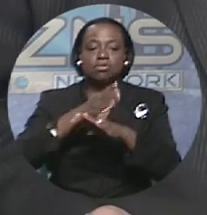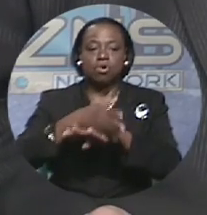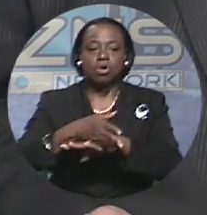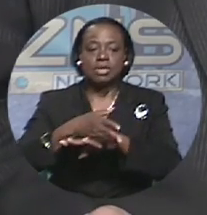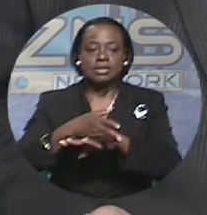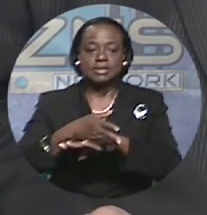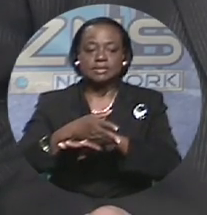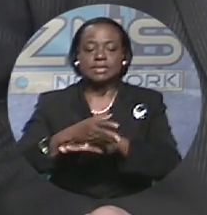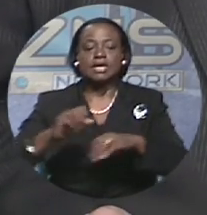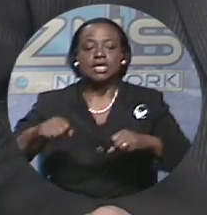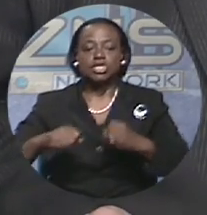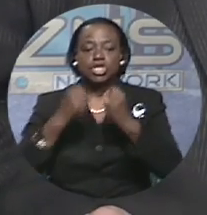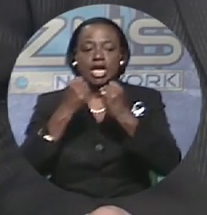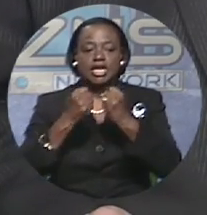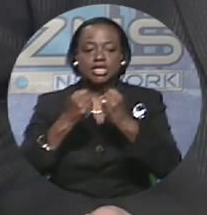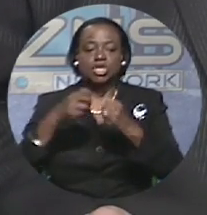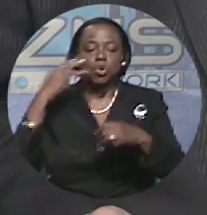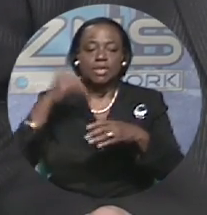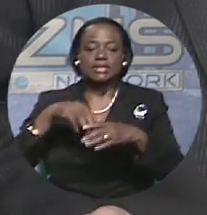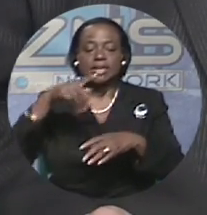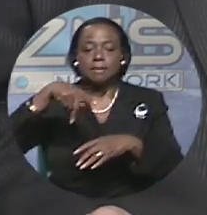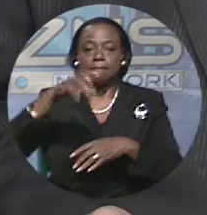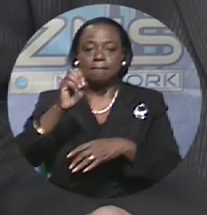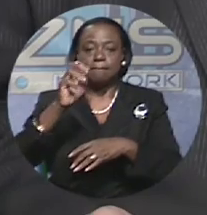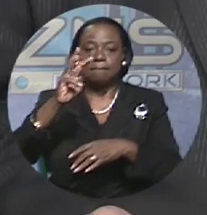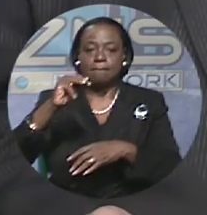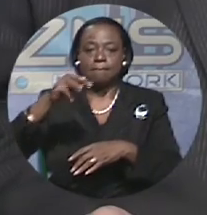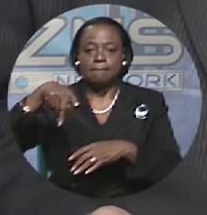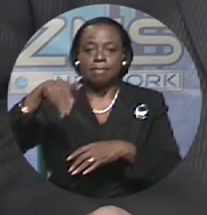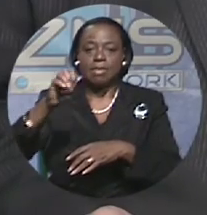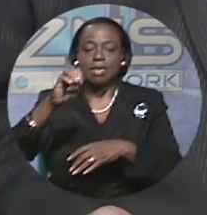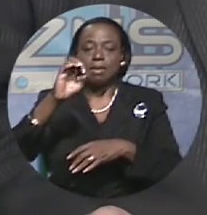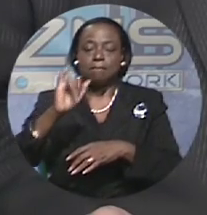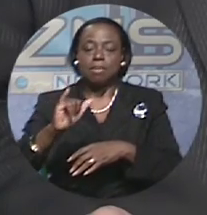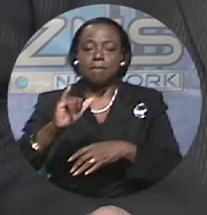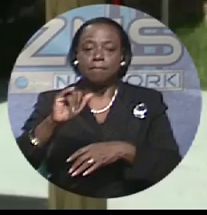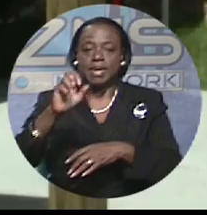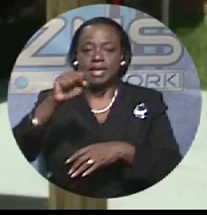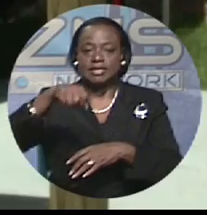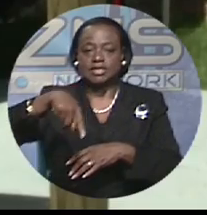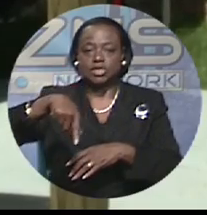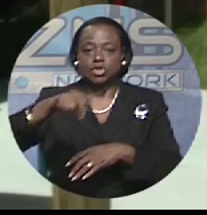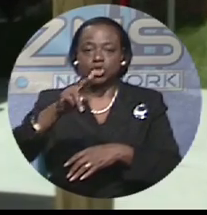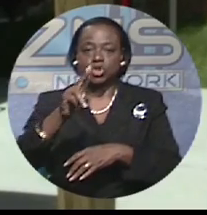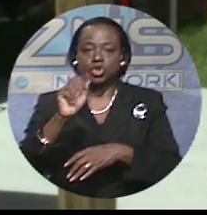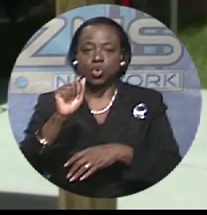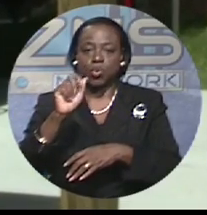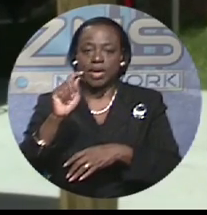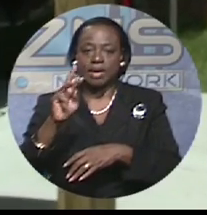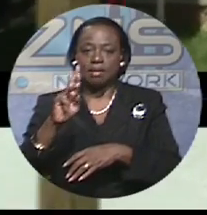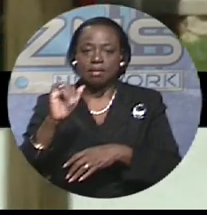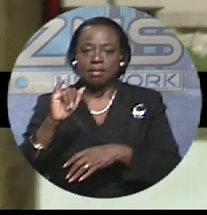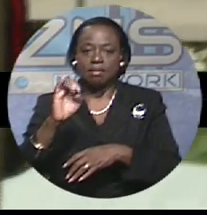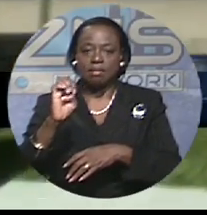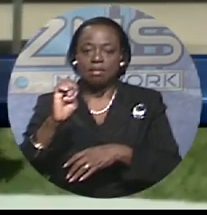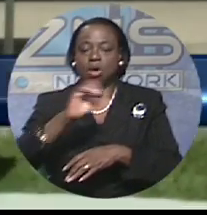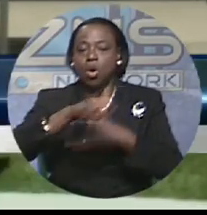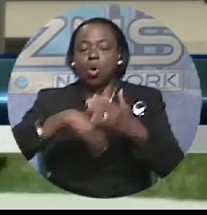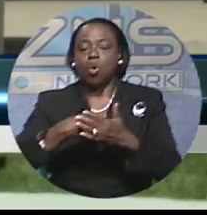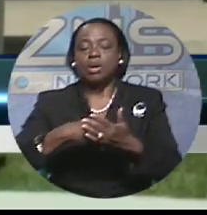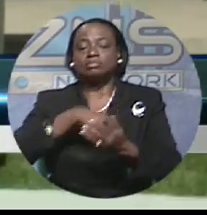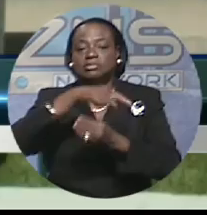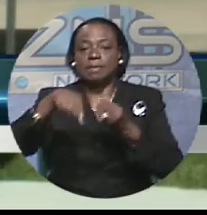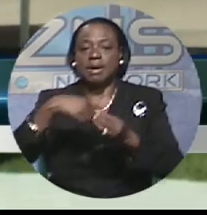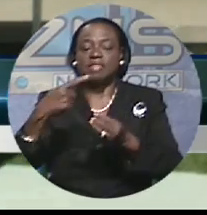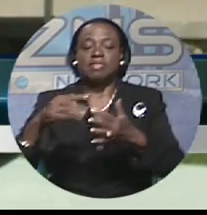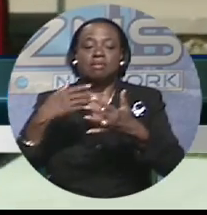a challenge was held in Pompey Square. Kelsey Johnson passed by. It's all about the community, the support shown while